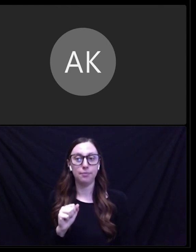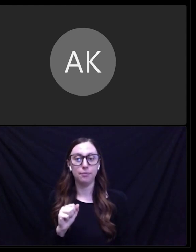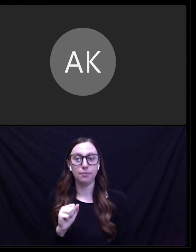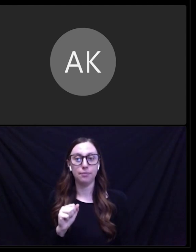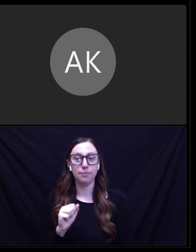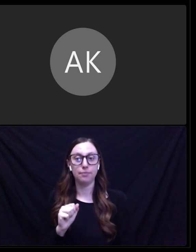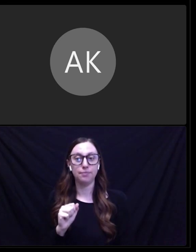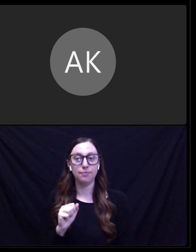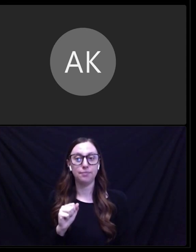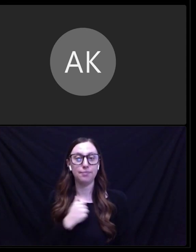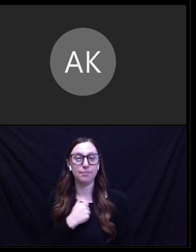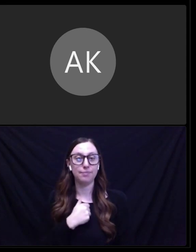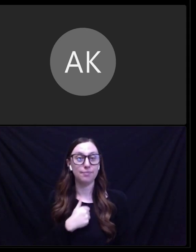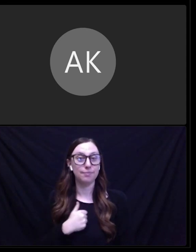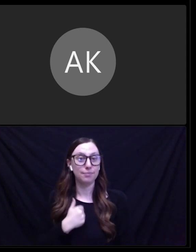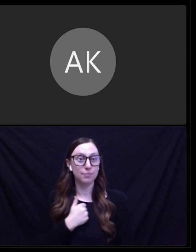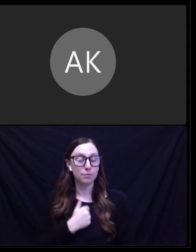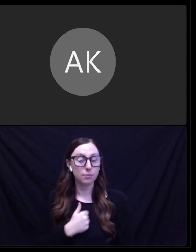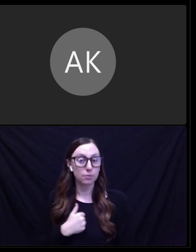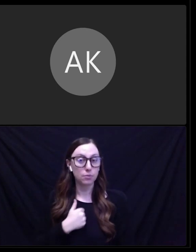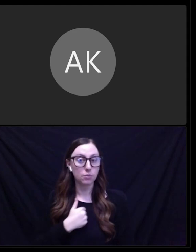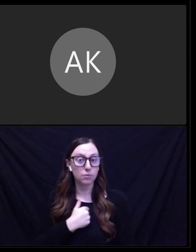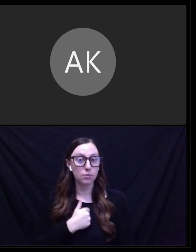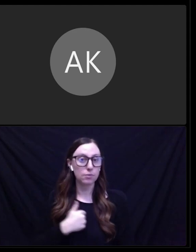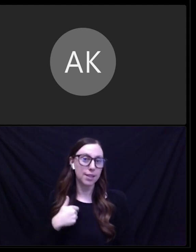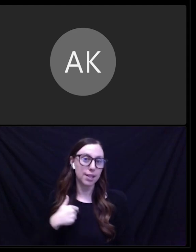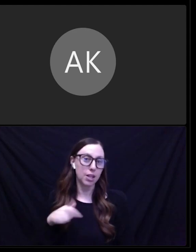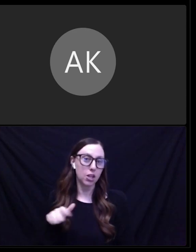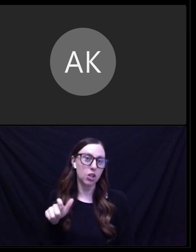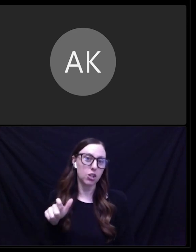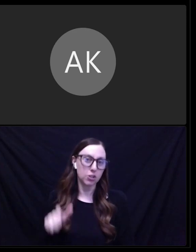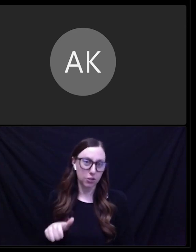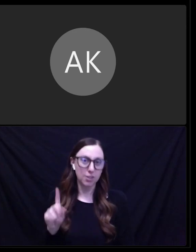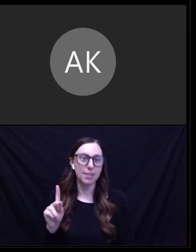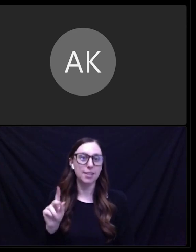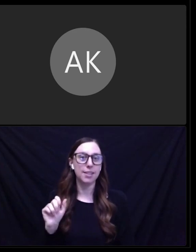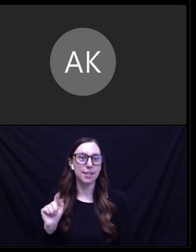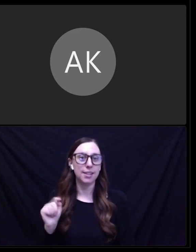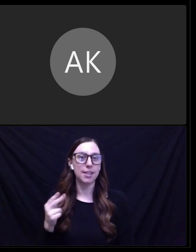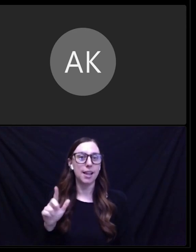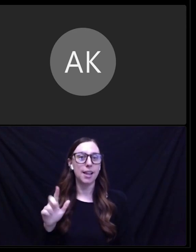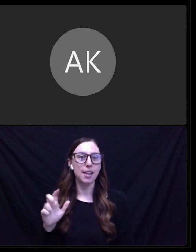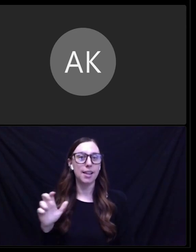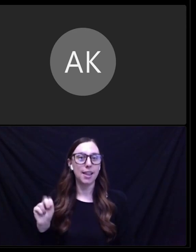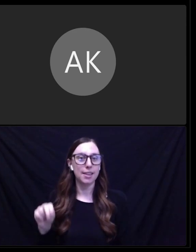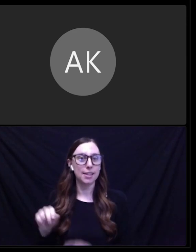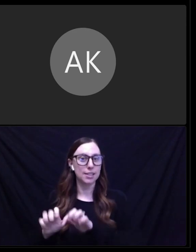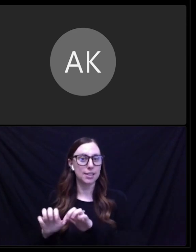so yes, I do apologize. I should, as Kathleen is putting in the chat.